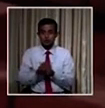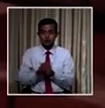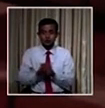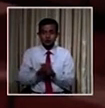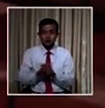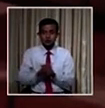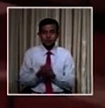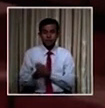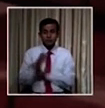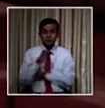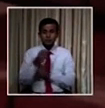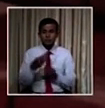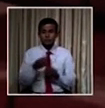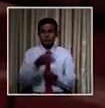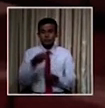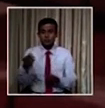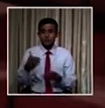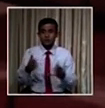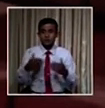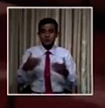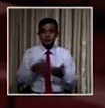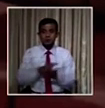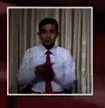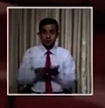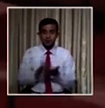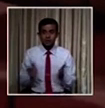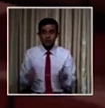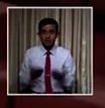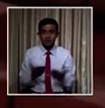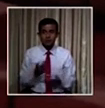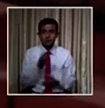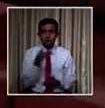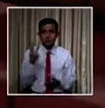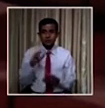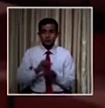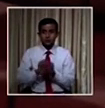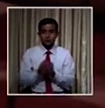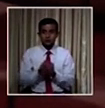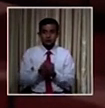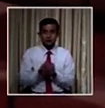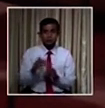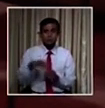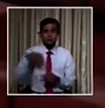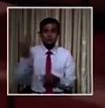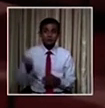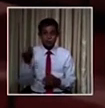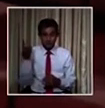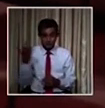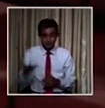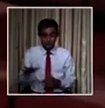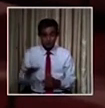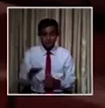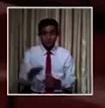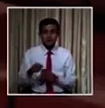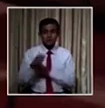devolution, conceding thereby that even the 13th Amendment to the Constitution does not confer